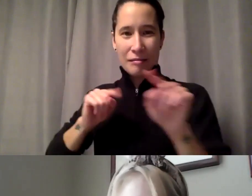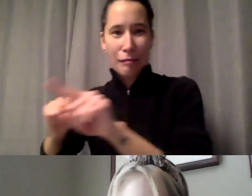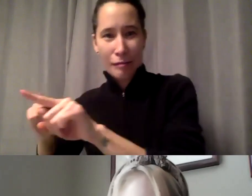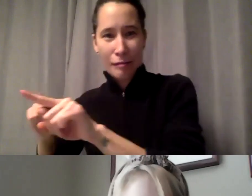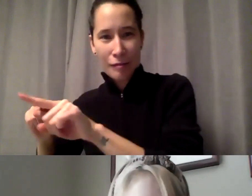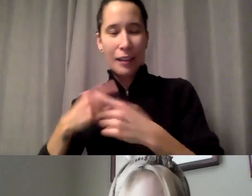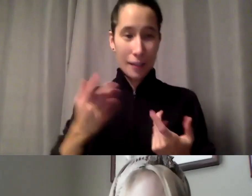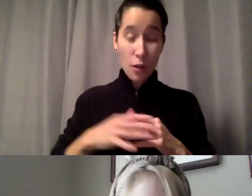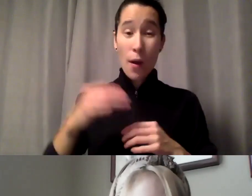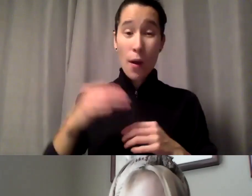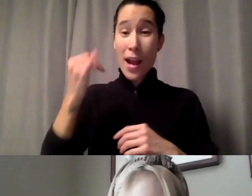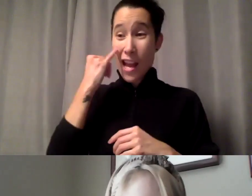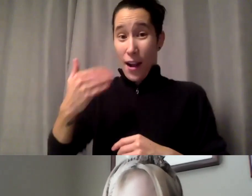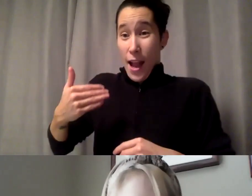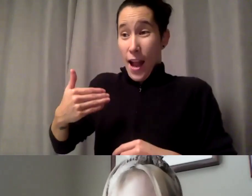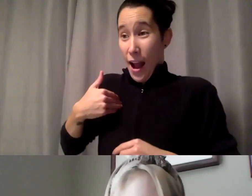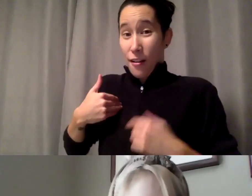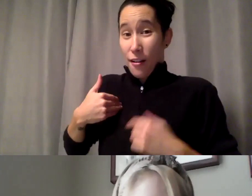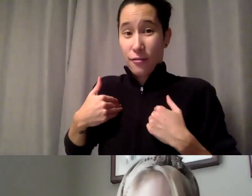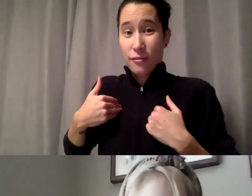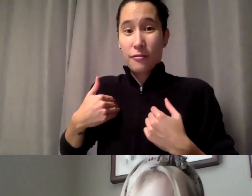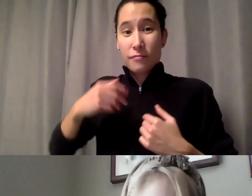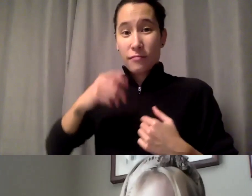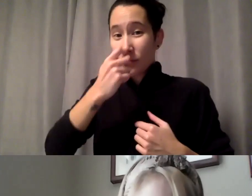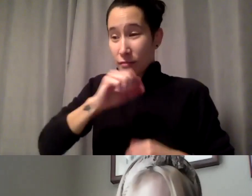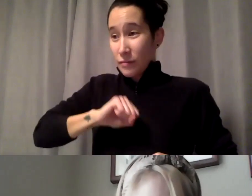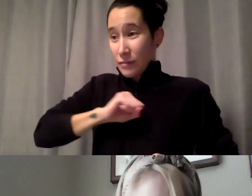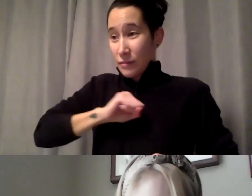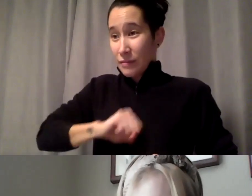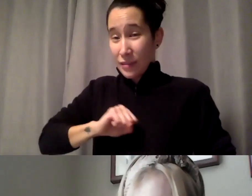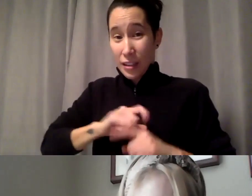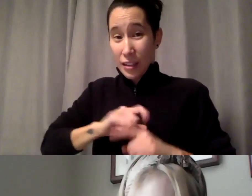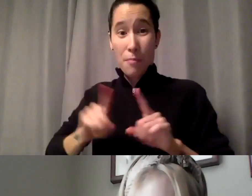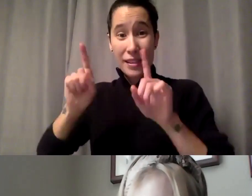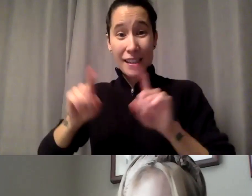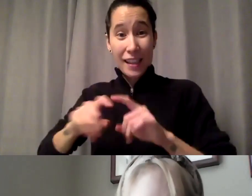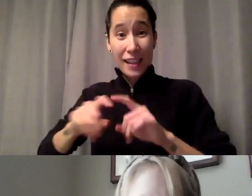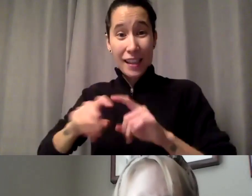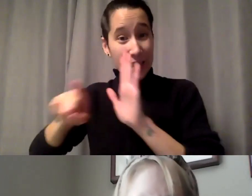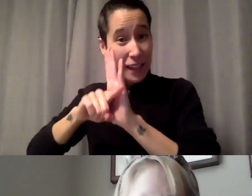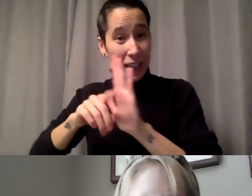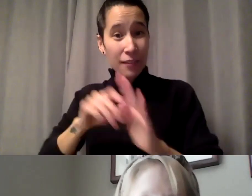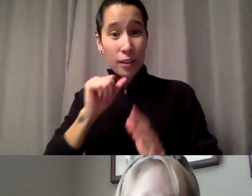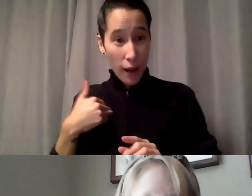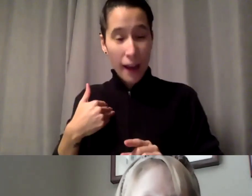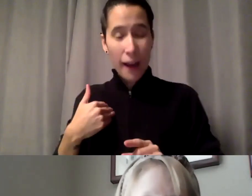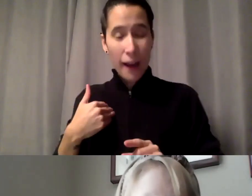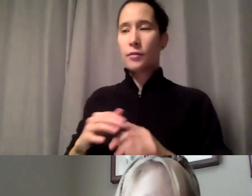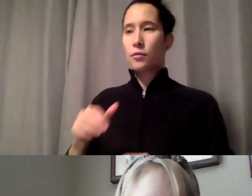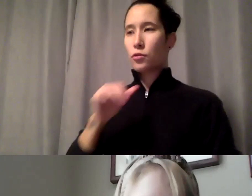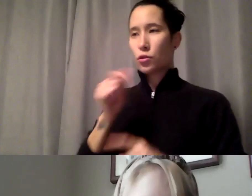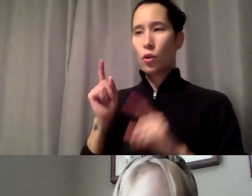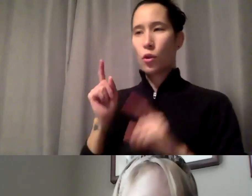have symptoms, if they currently have symptoms, they should not be there. If they had symptoms, then don't